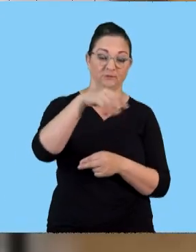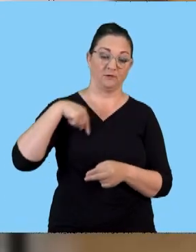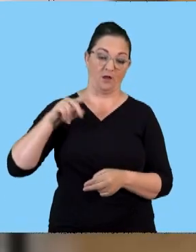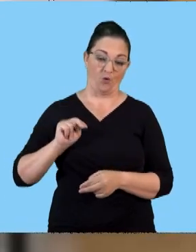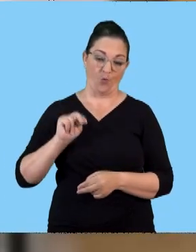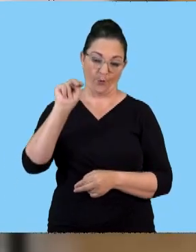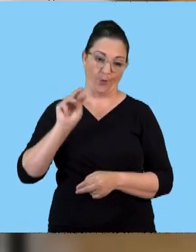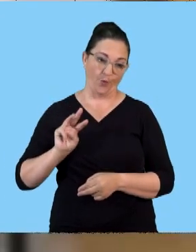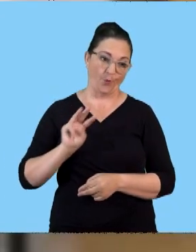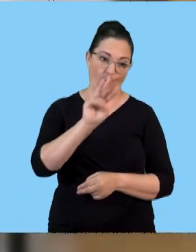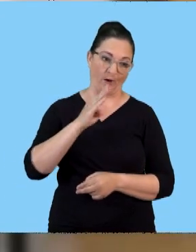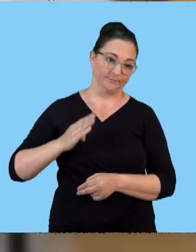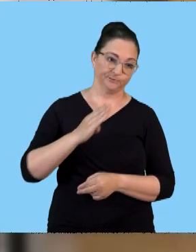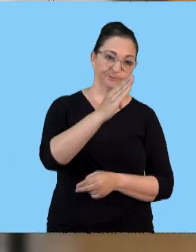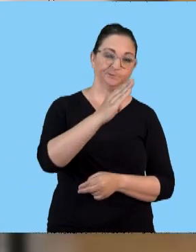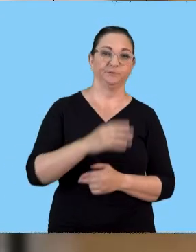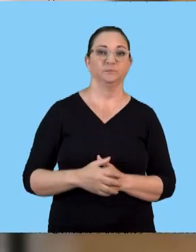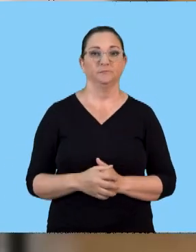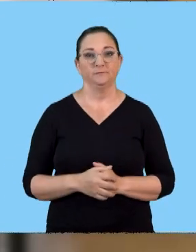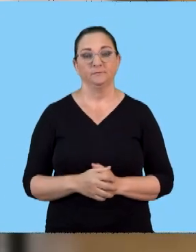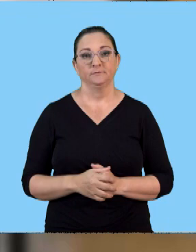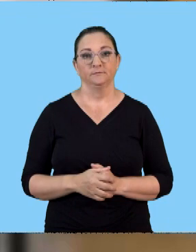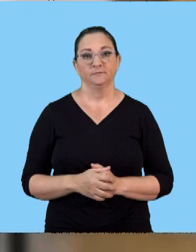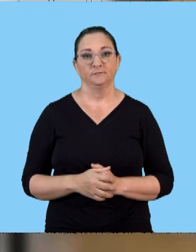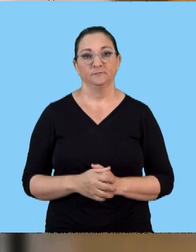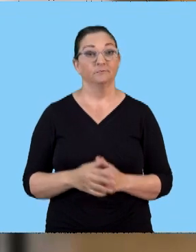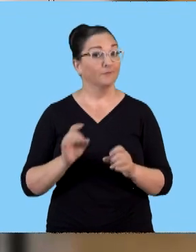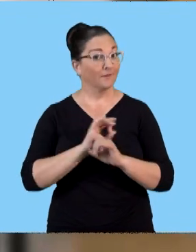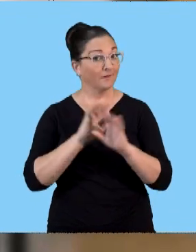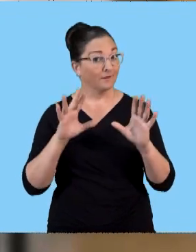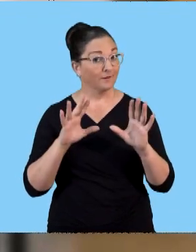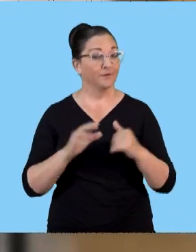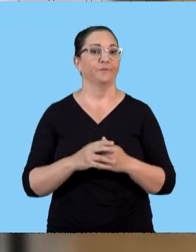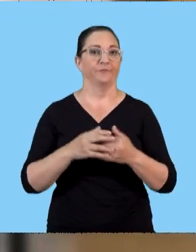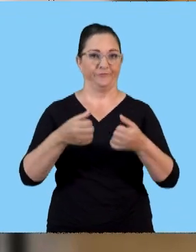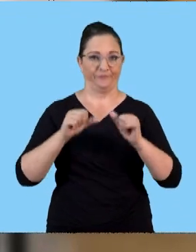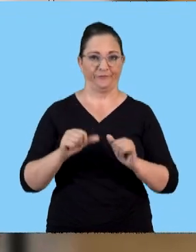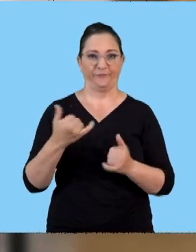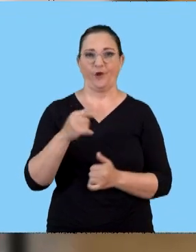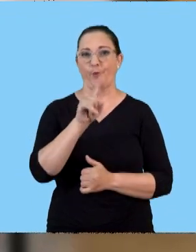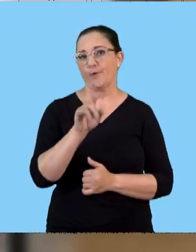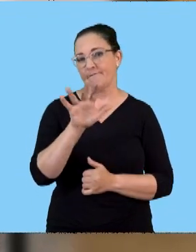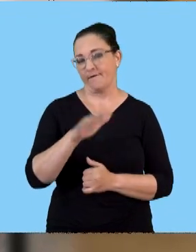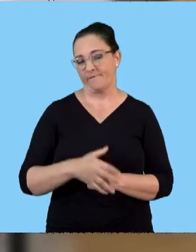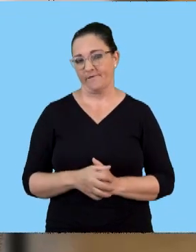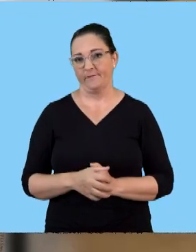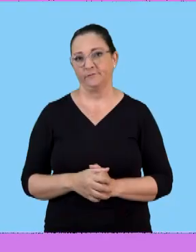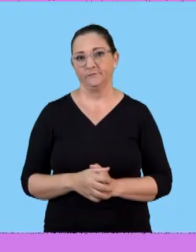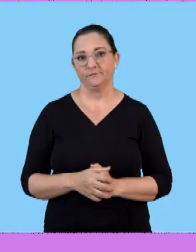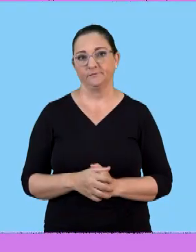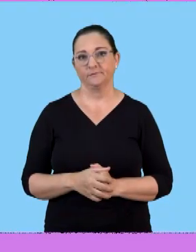a northwesterly direction. Okay, guess that's clear to you? Let's look at our question number 5.